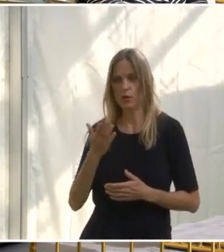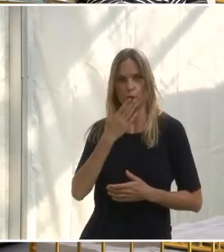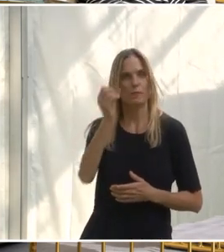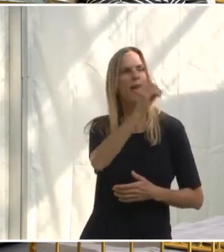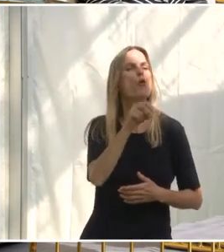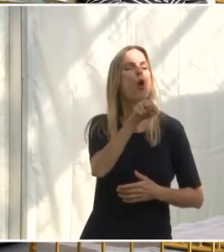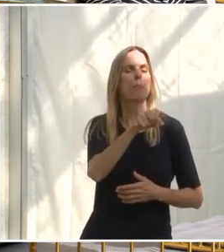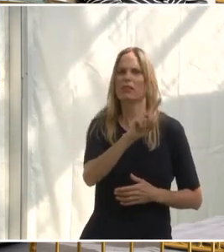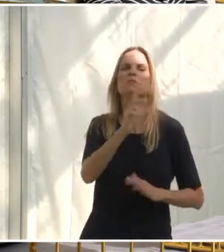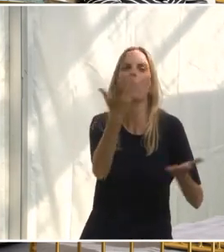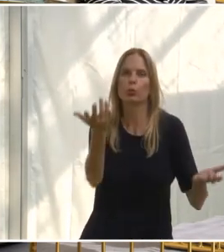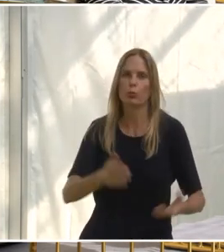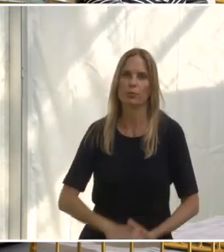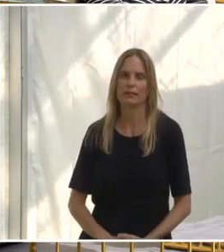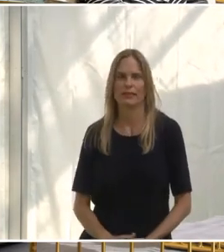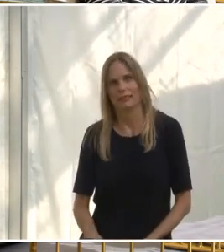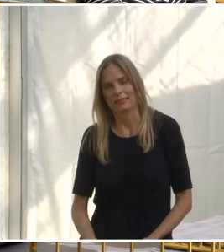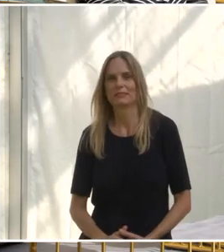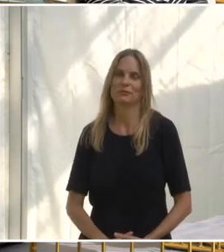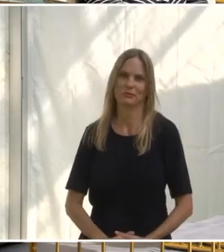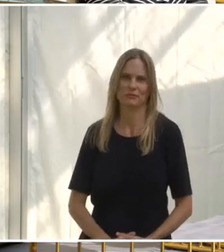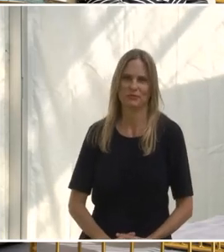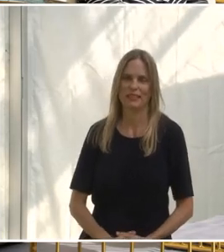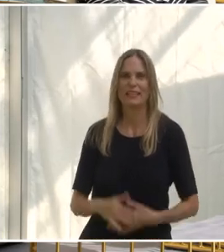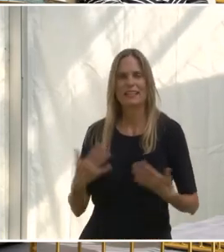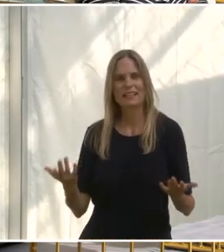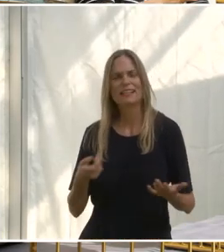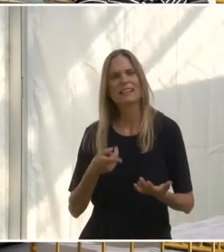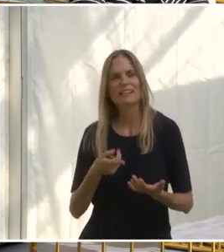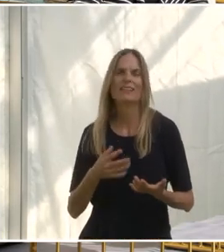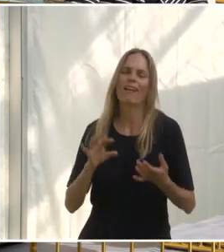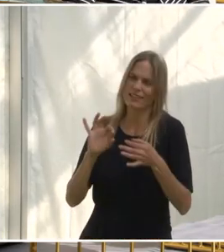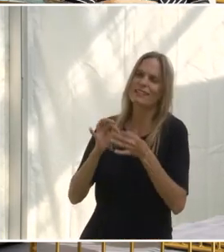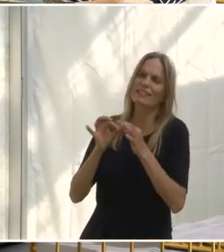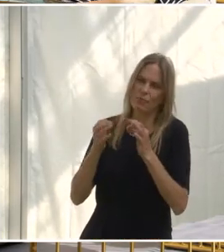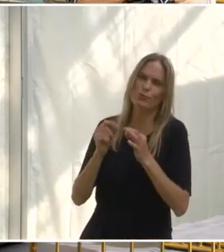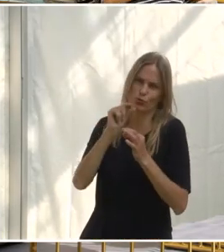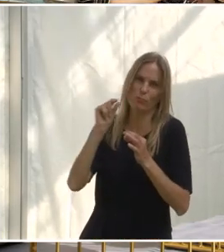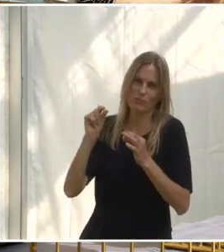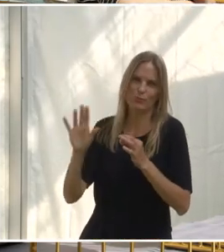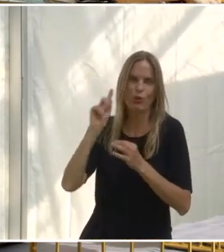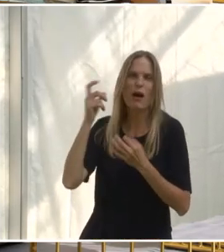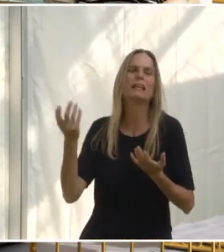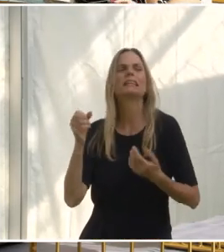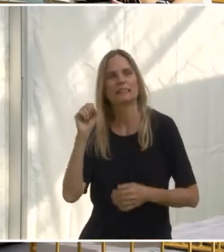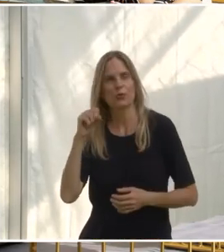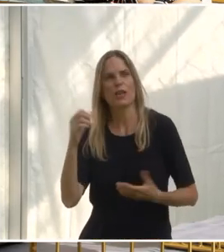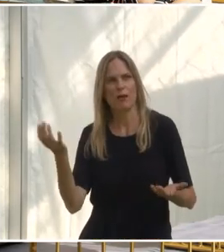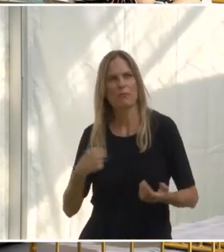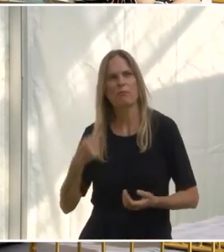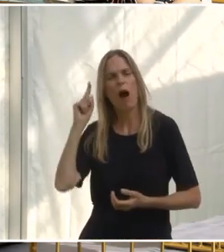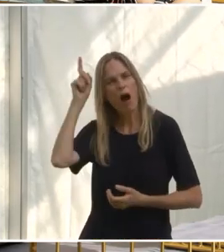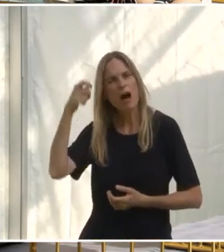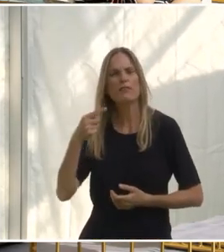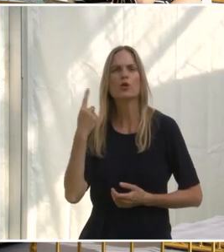Europe. So it's you can specify some of the countries that you know better. Yes, so I think the